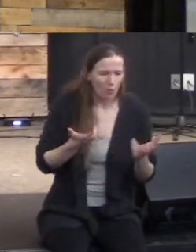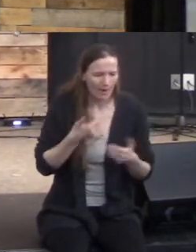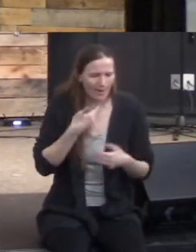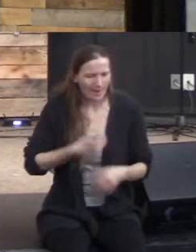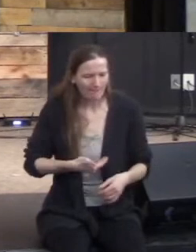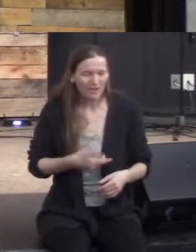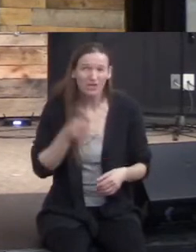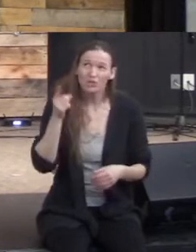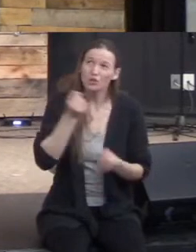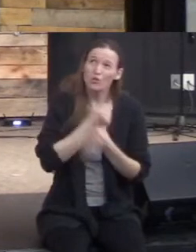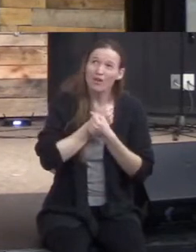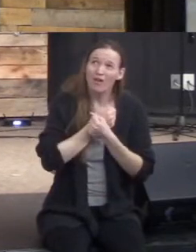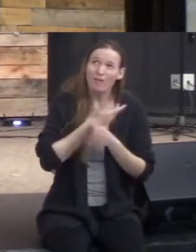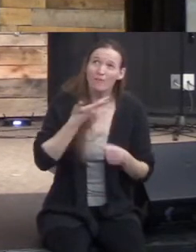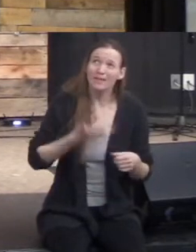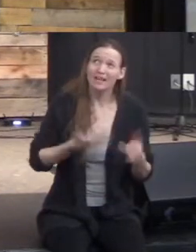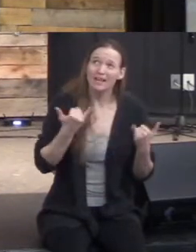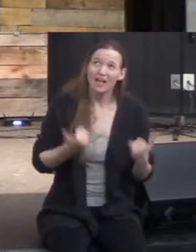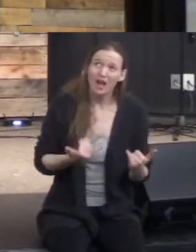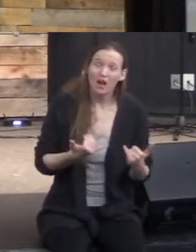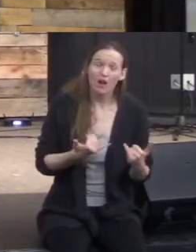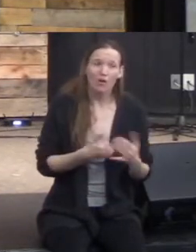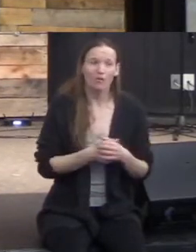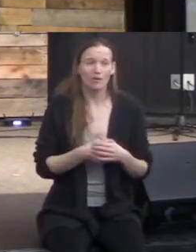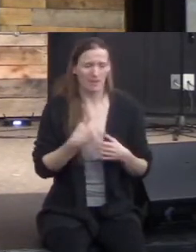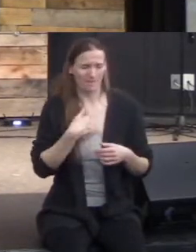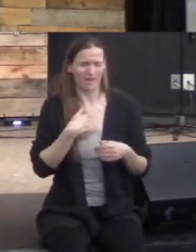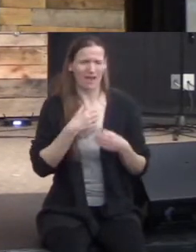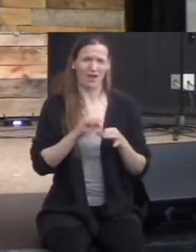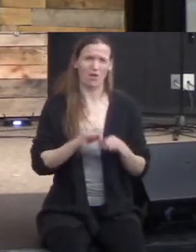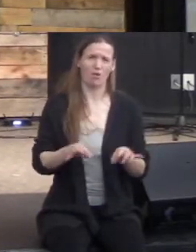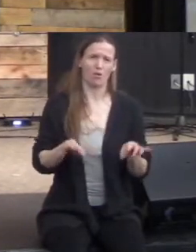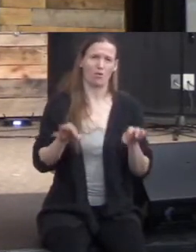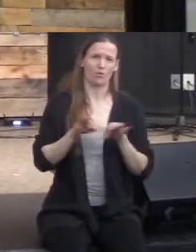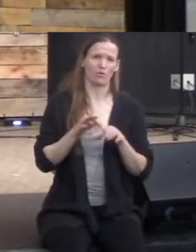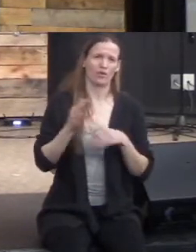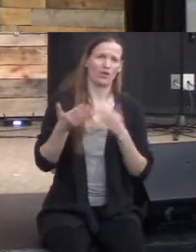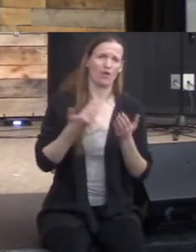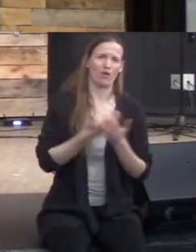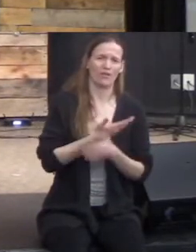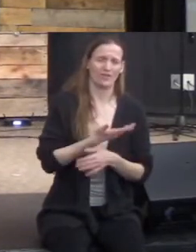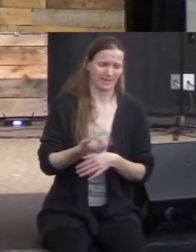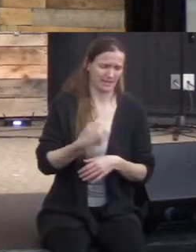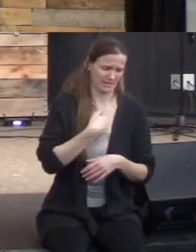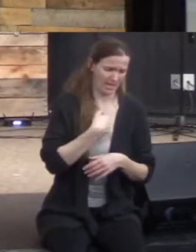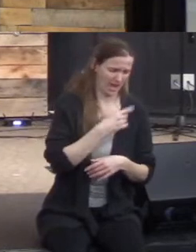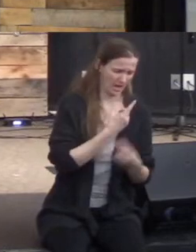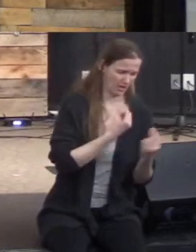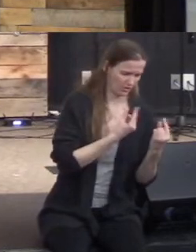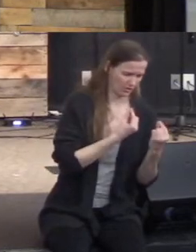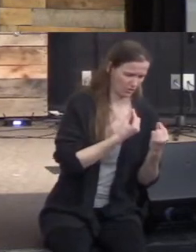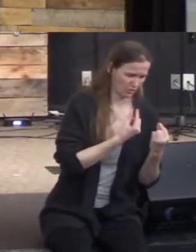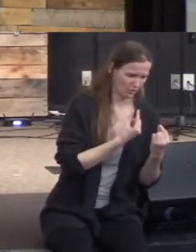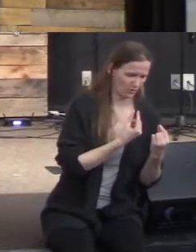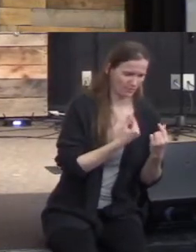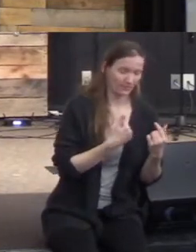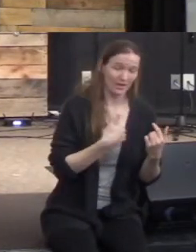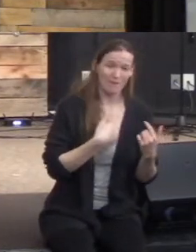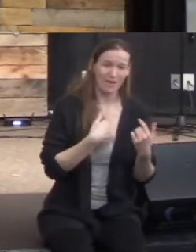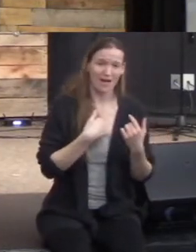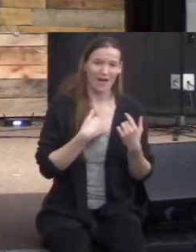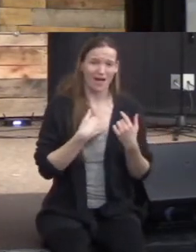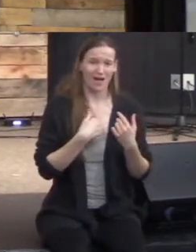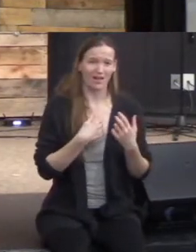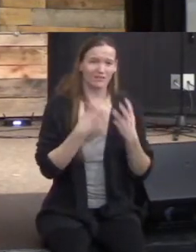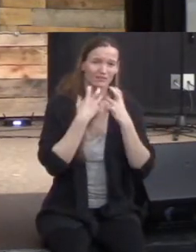am right now? Am I worth, after all that I've done, after all that I haven't done, am I still valuable to